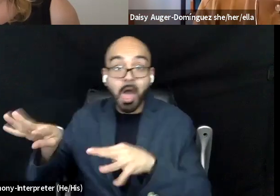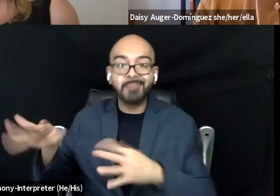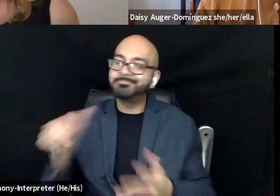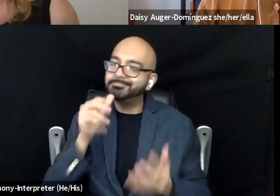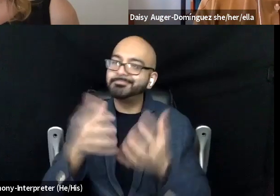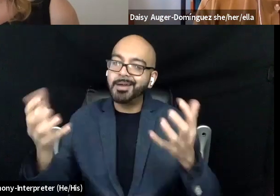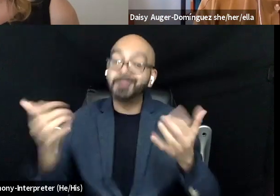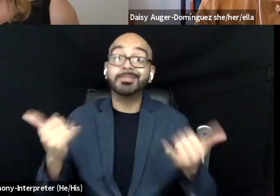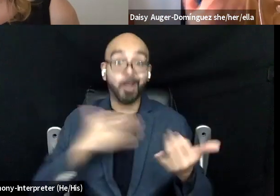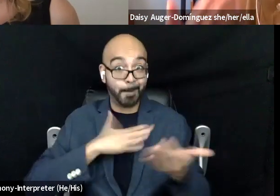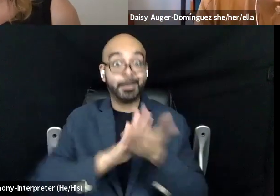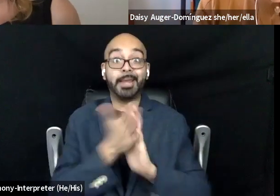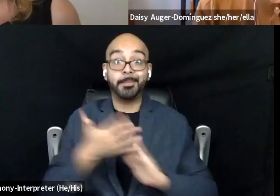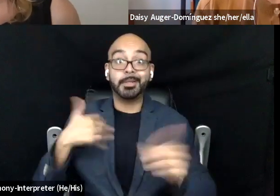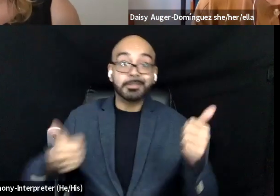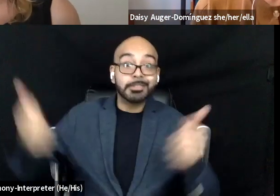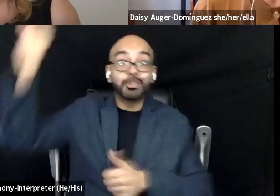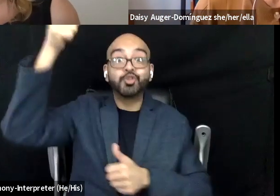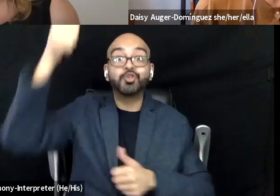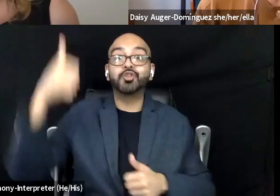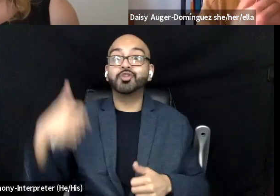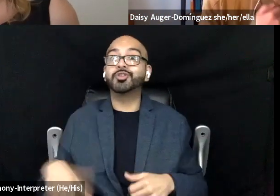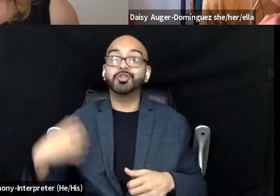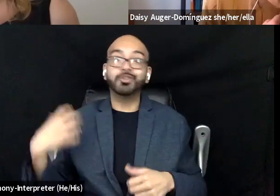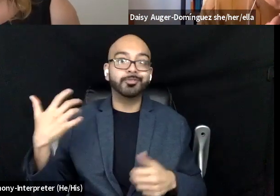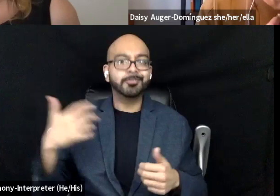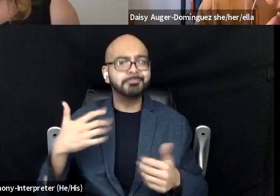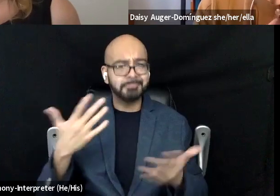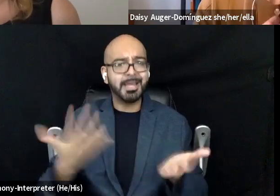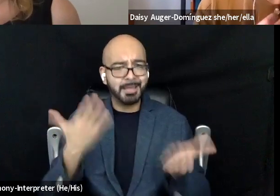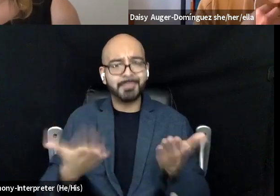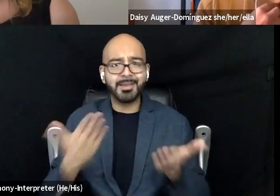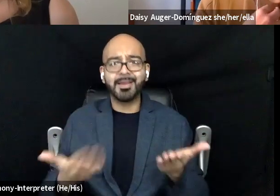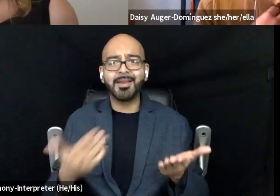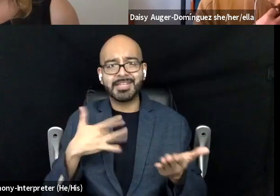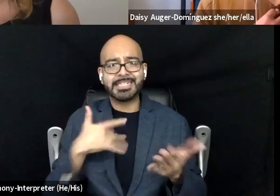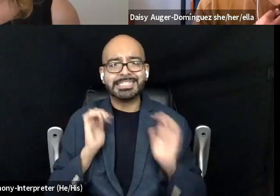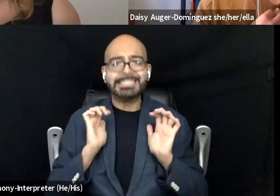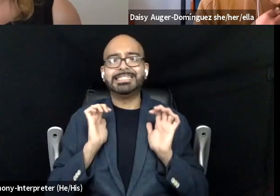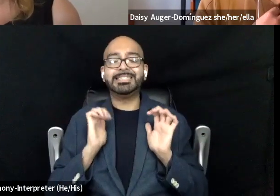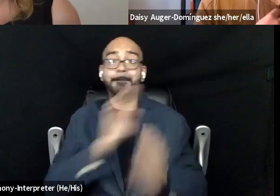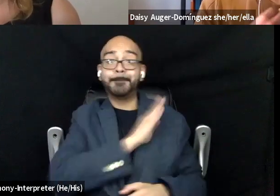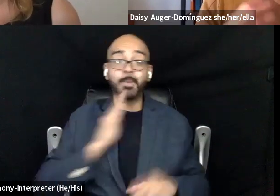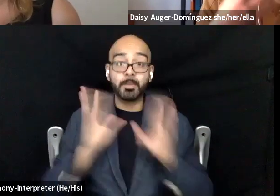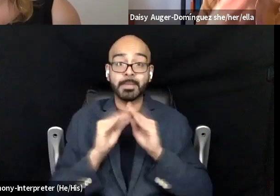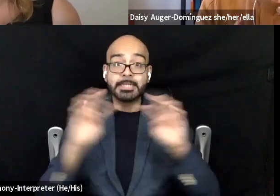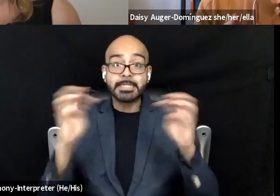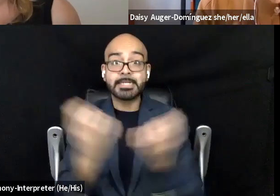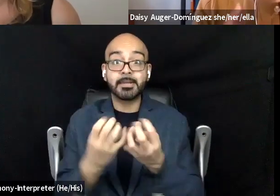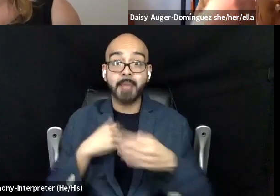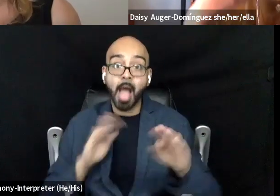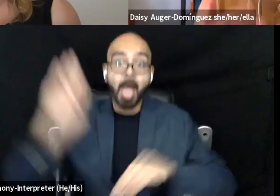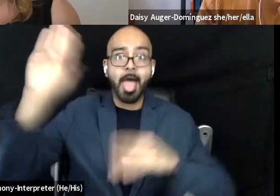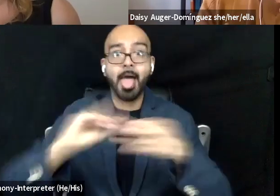executive that I'm worried about speaking up in a meeting, but I have been there. And so my job is to make sure that when we're in